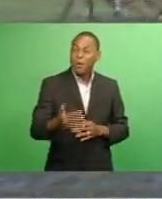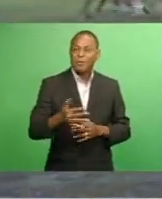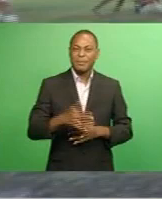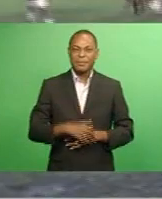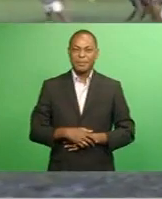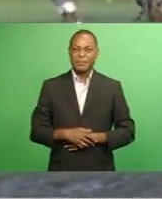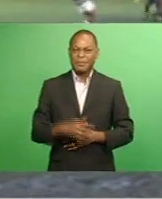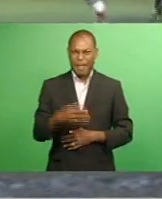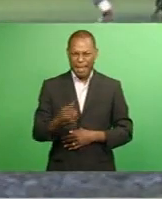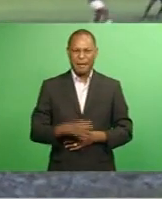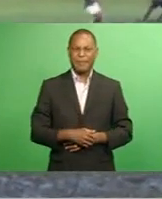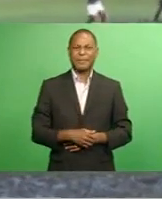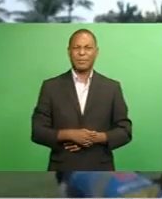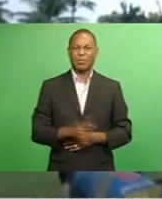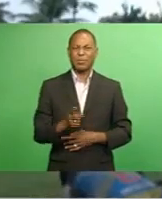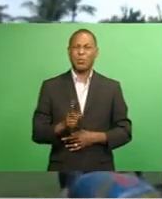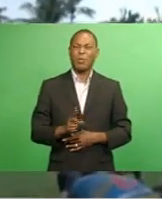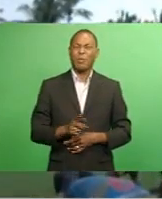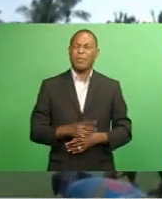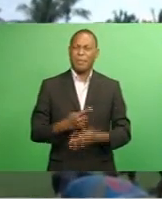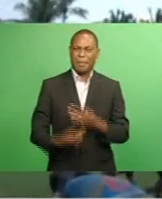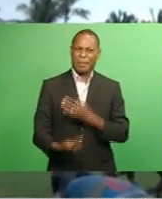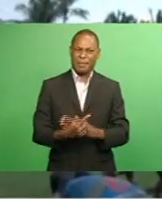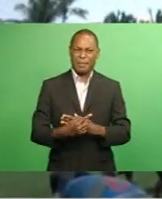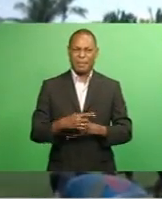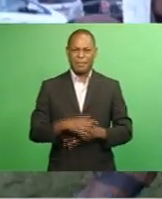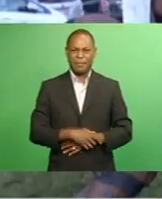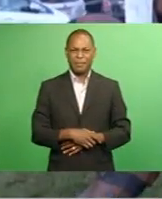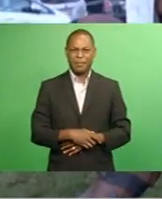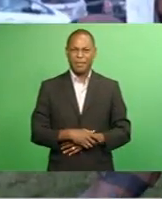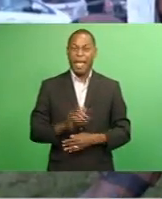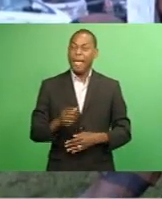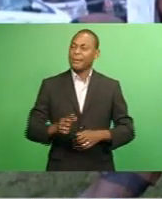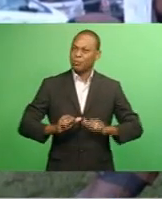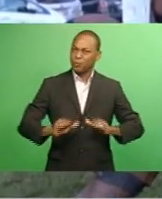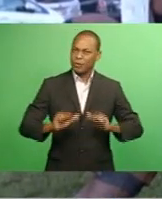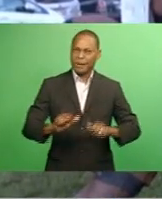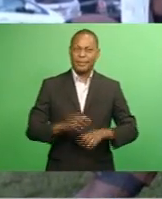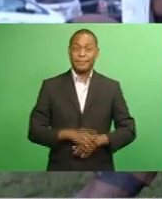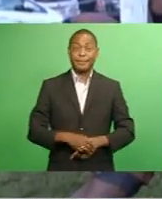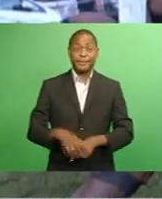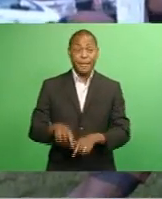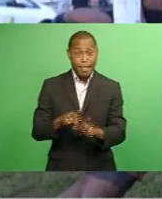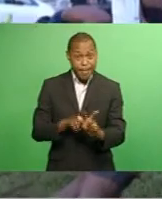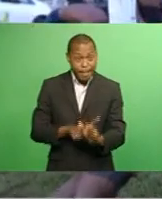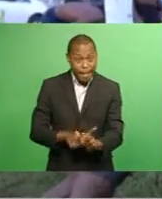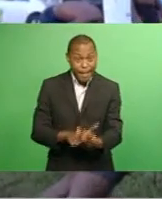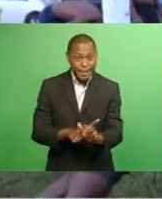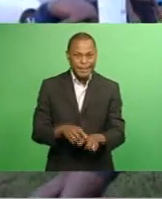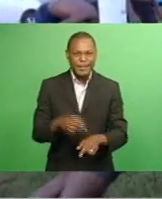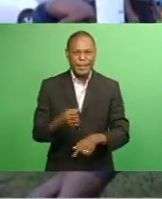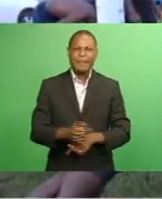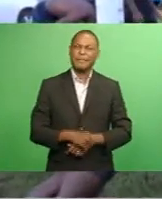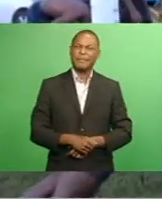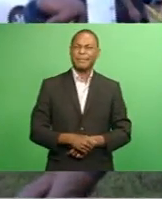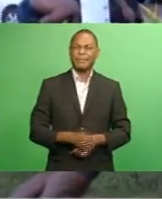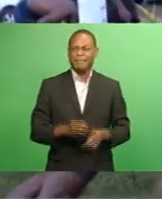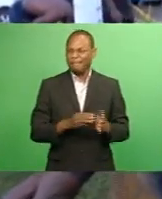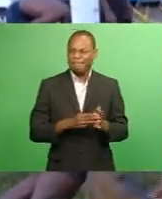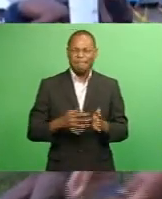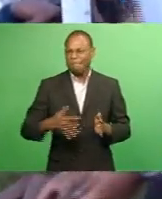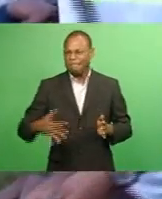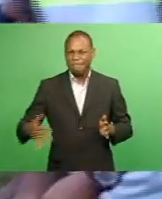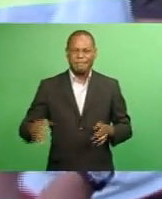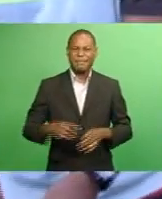especially our lineup, scrum, and defense. The youngest in the squad, Moses Madawa, has high hopes making